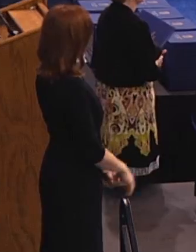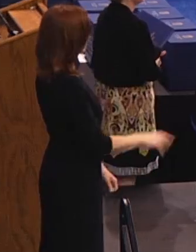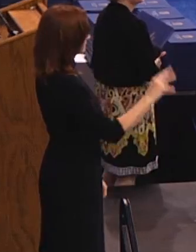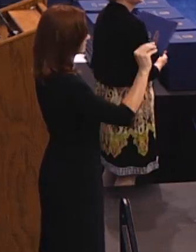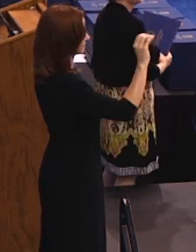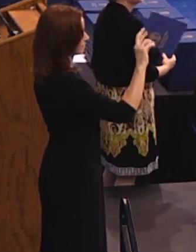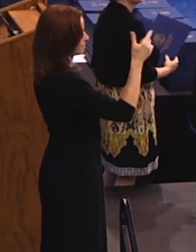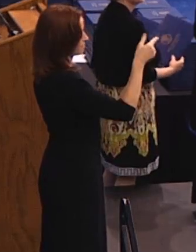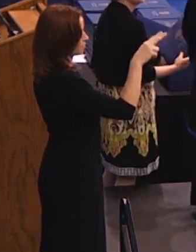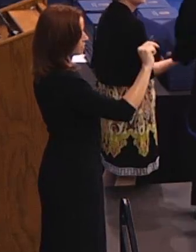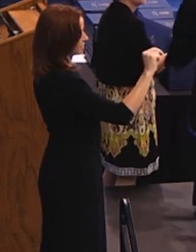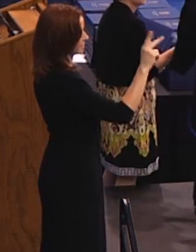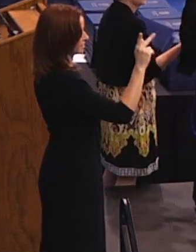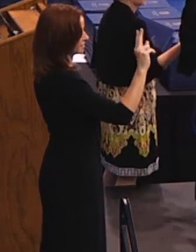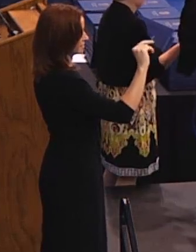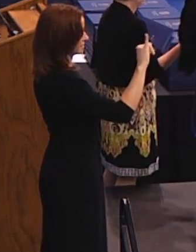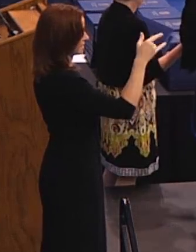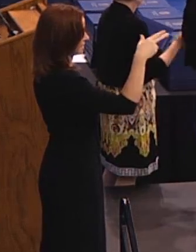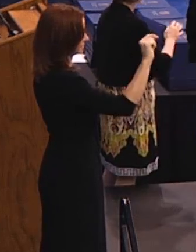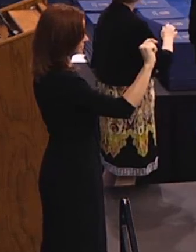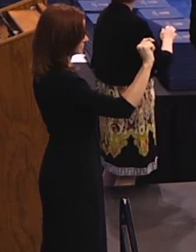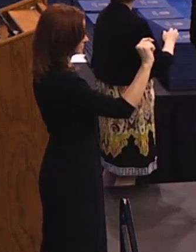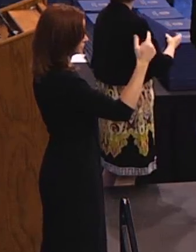Morgan H. Knight, General Studies.